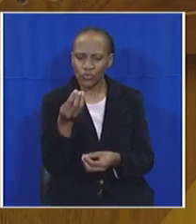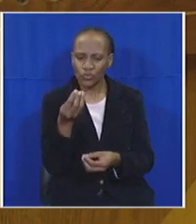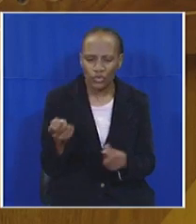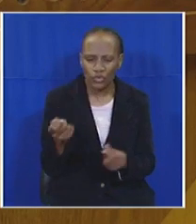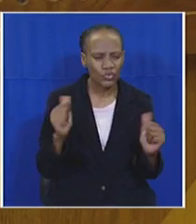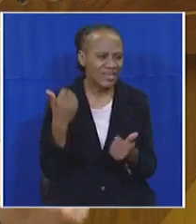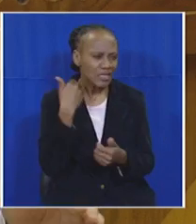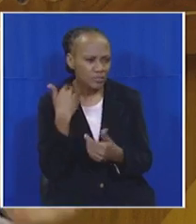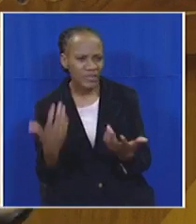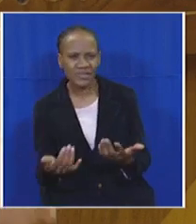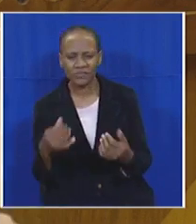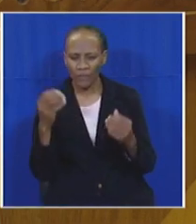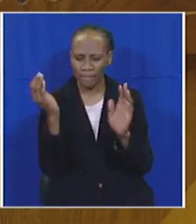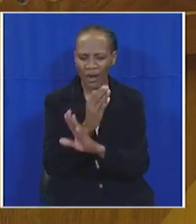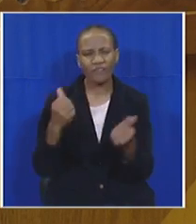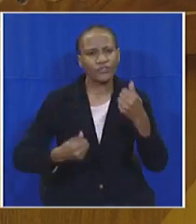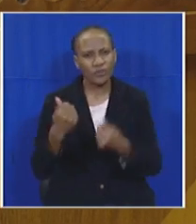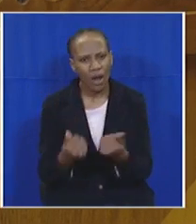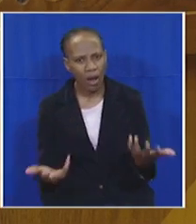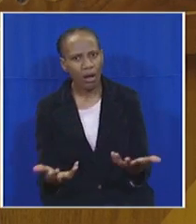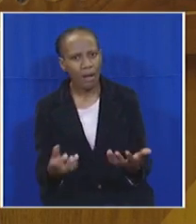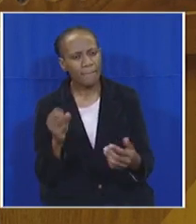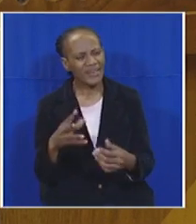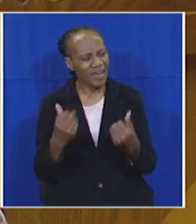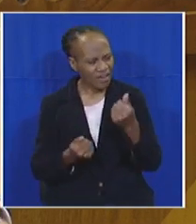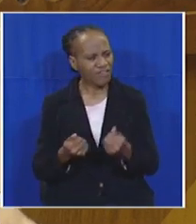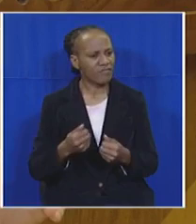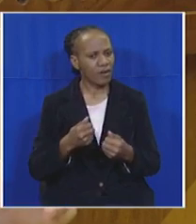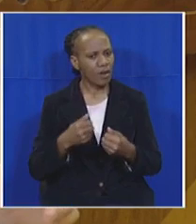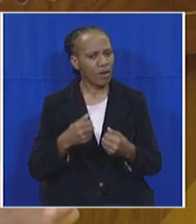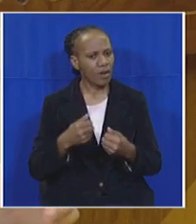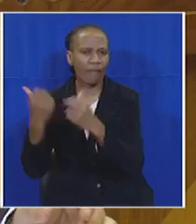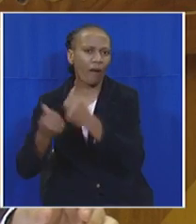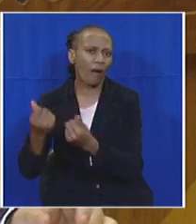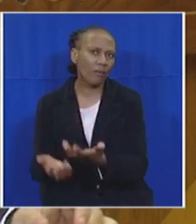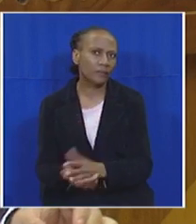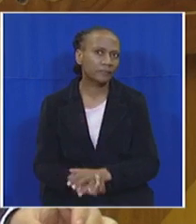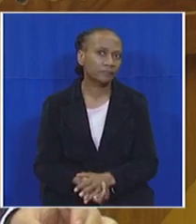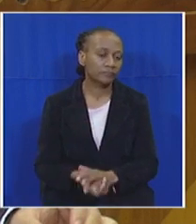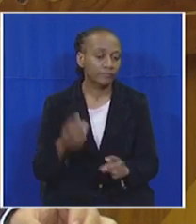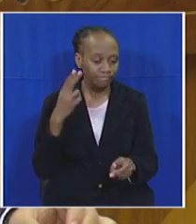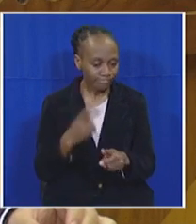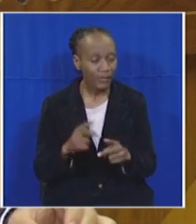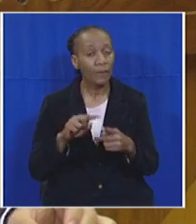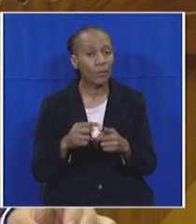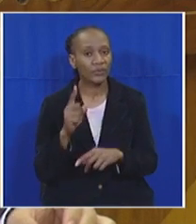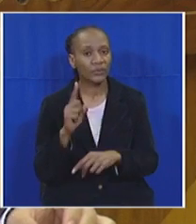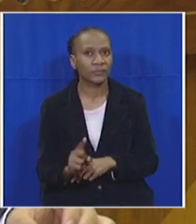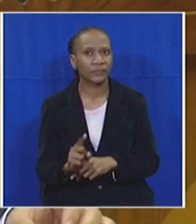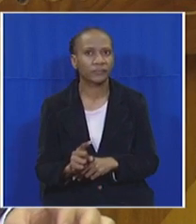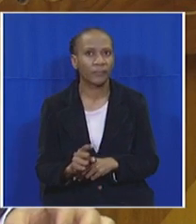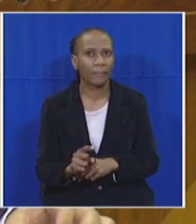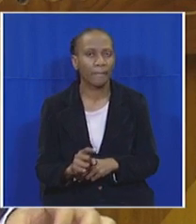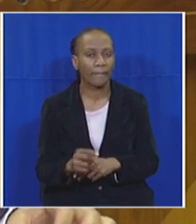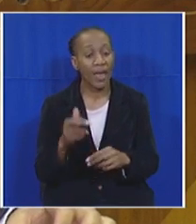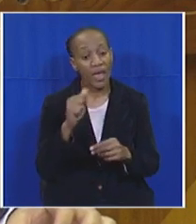fuel for his private vehicle, despite having a mayoral vehicle. The bottom line, and one that is repeated often by the